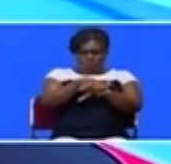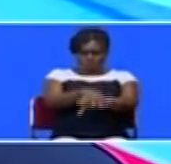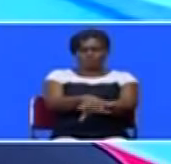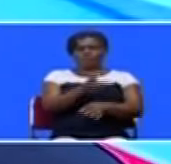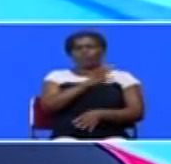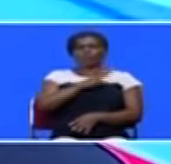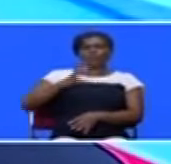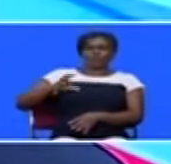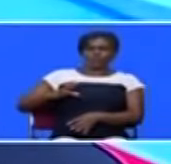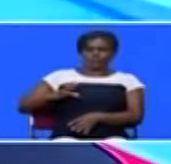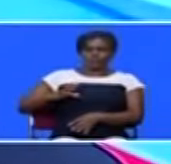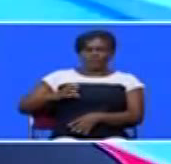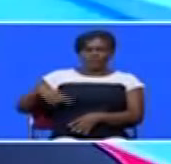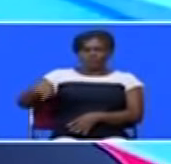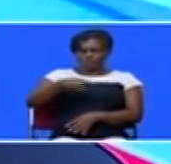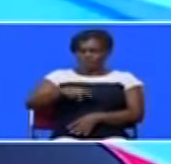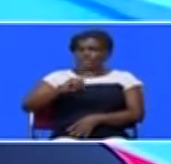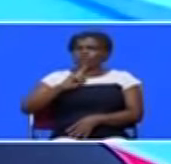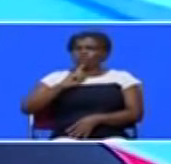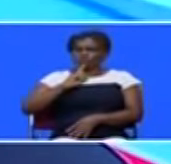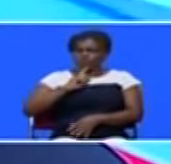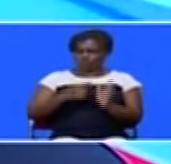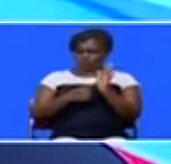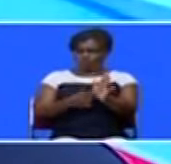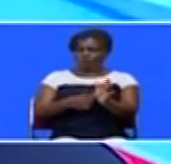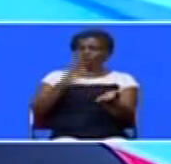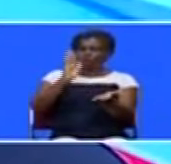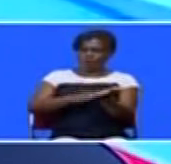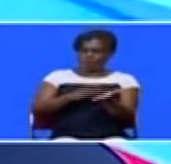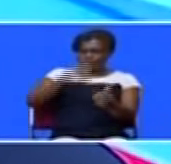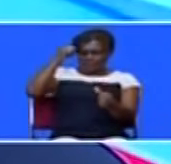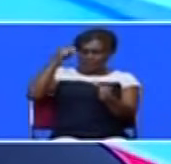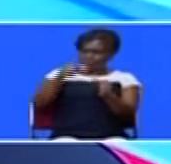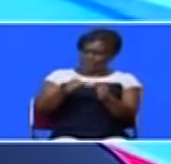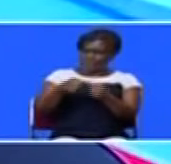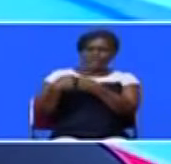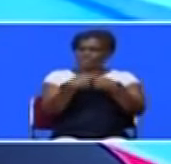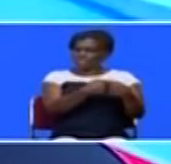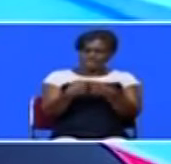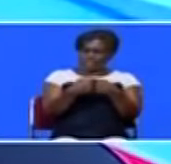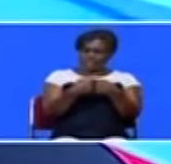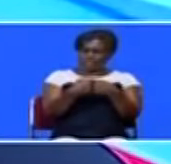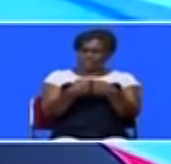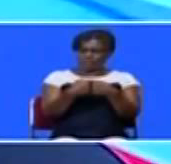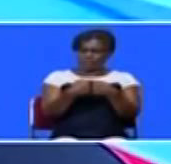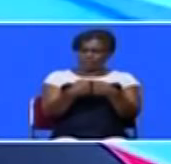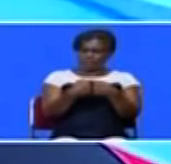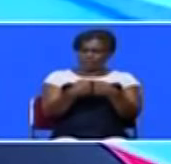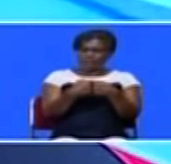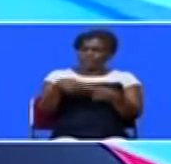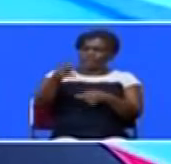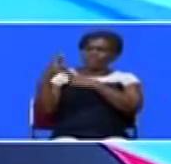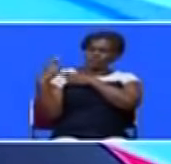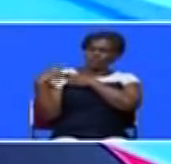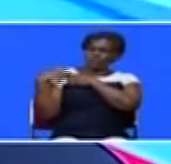Integration Commission. We are once again airing the remarks as a reminder and challenge to the NCIC, which is charged